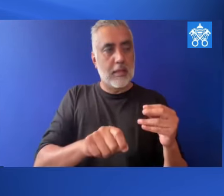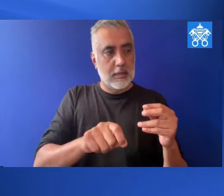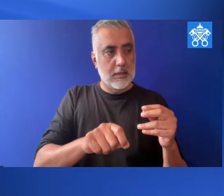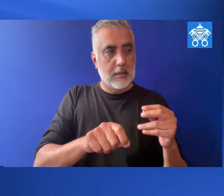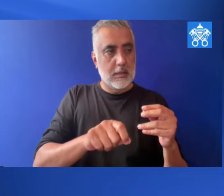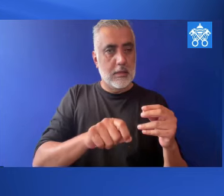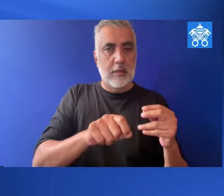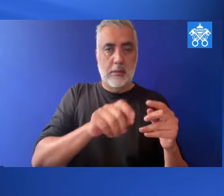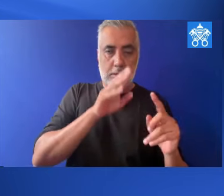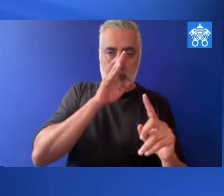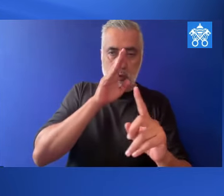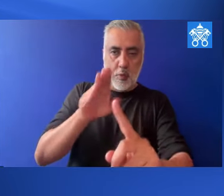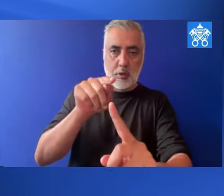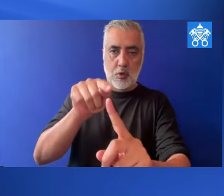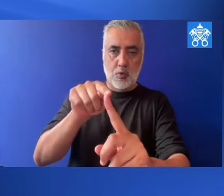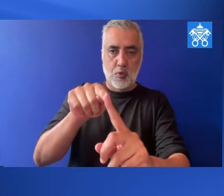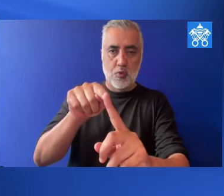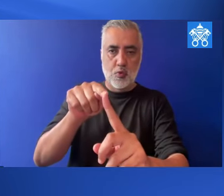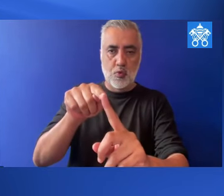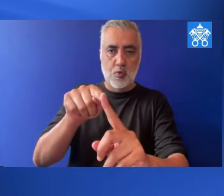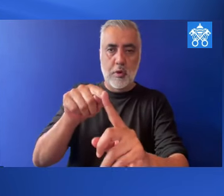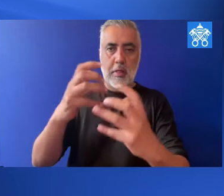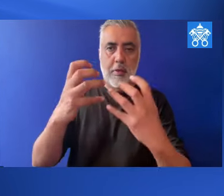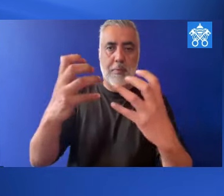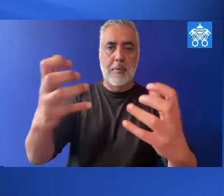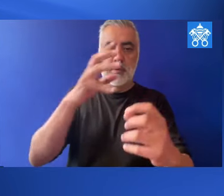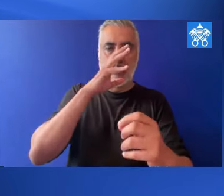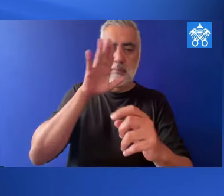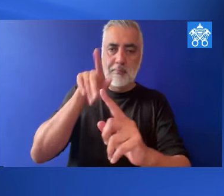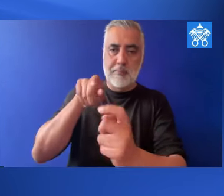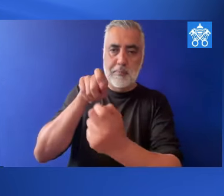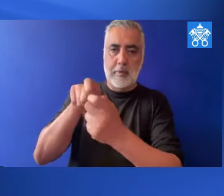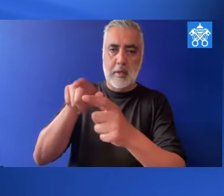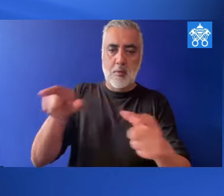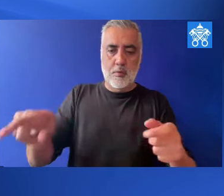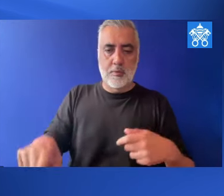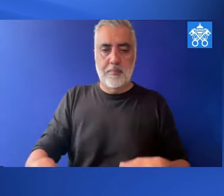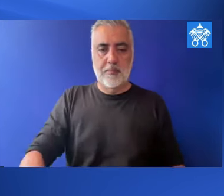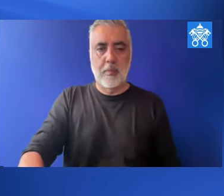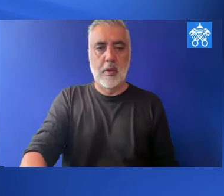directed especially to those people who speak those languages.